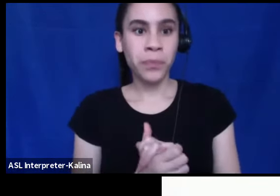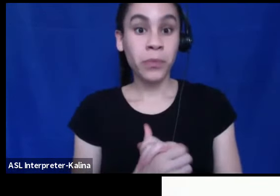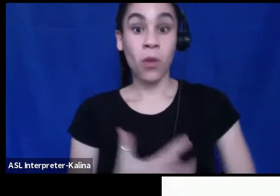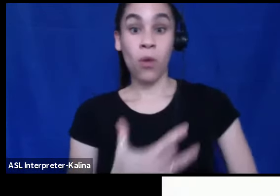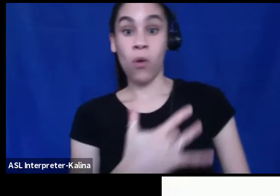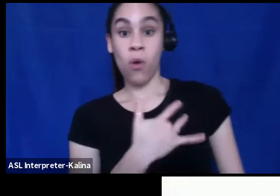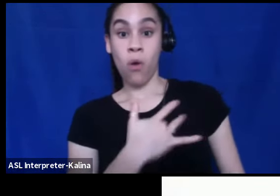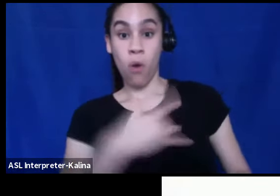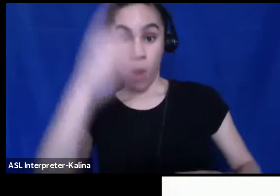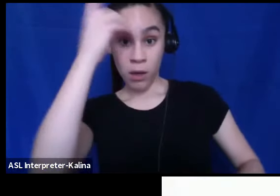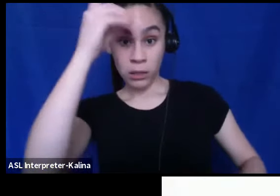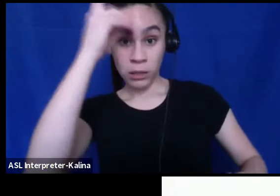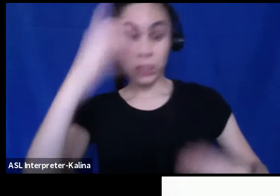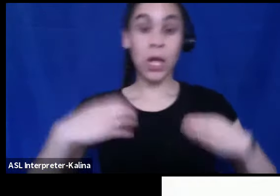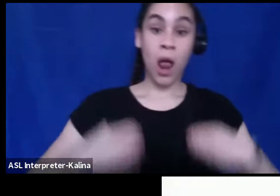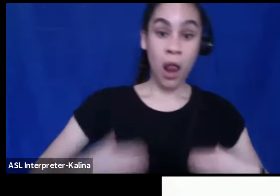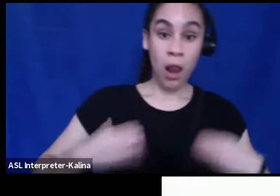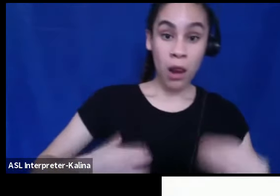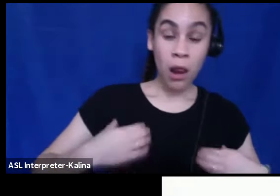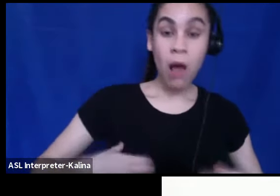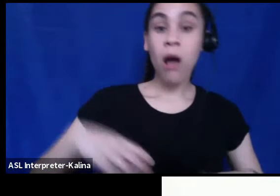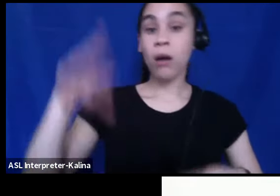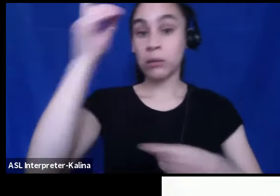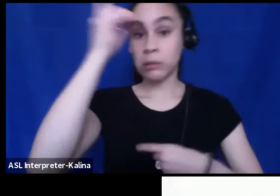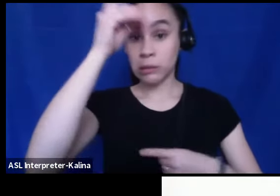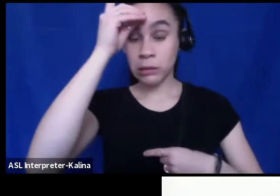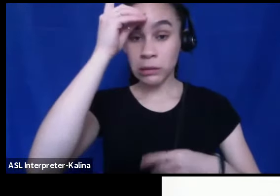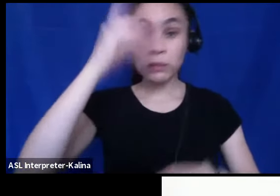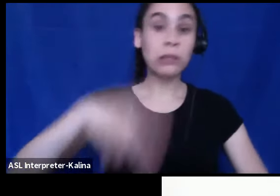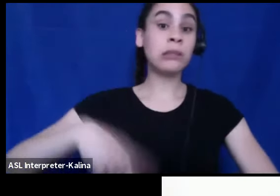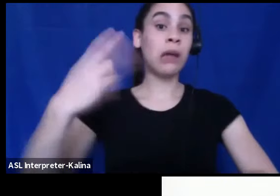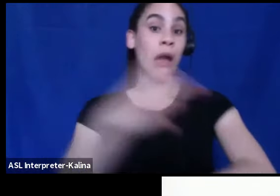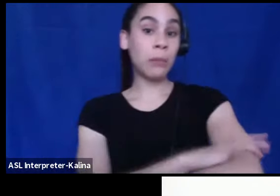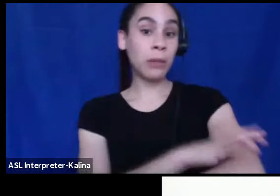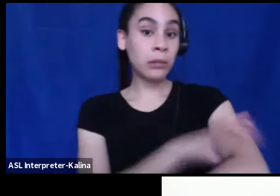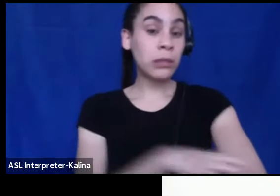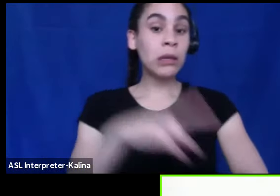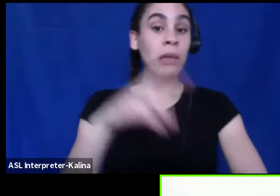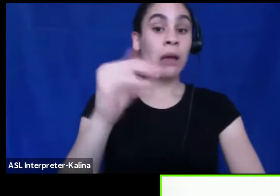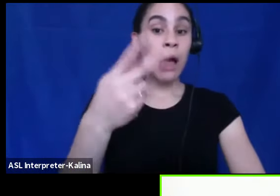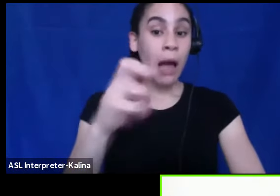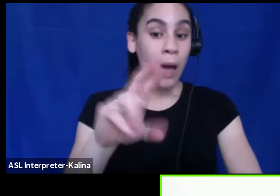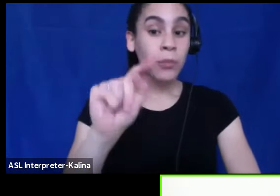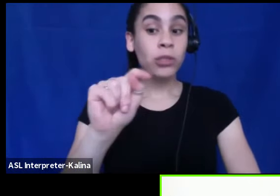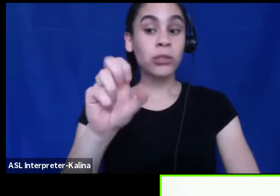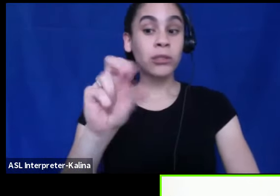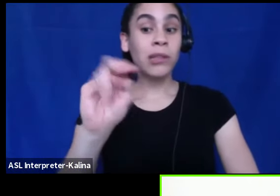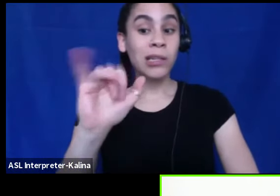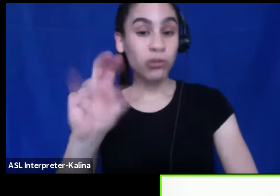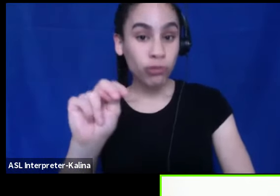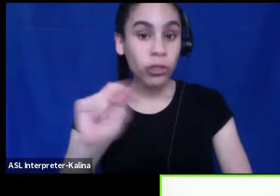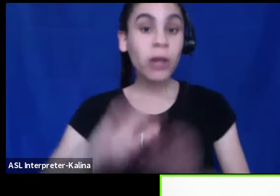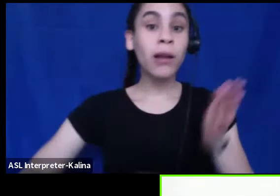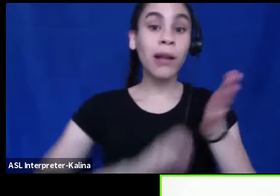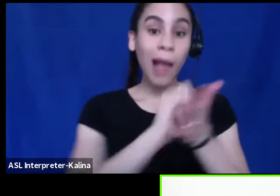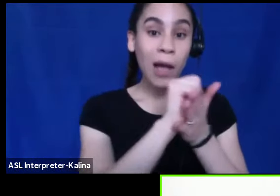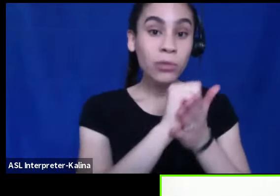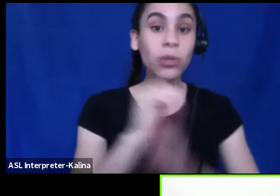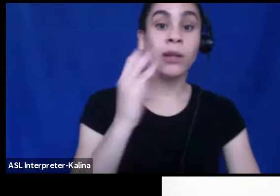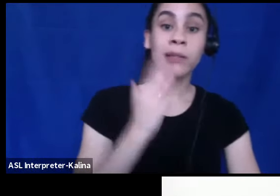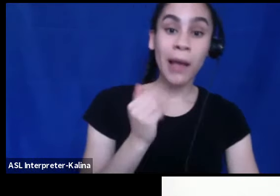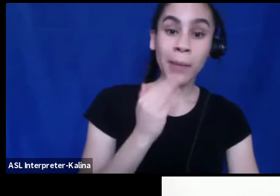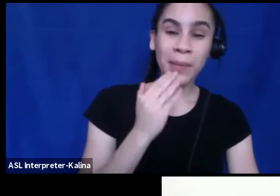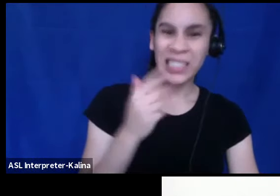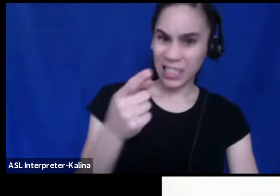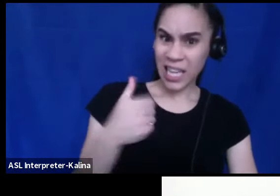disease, lung disease, high blood pressure, hypertension, cancer, diabetes, you're at risk of COVID, but all of those things